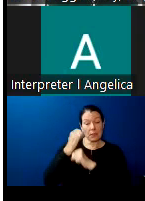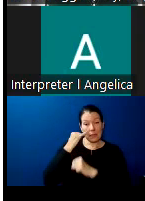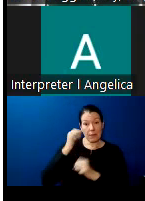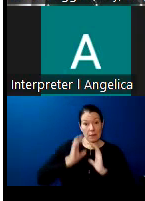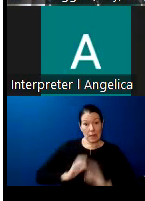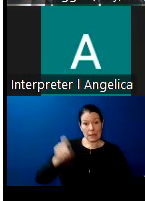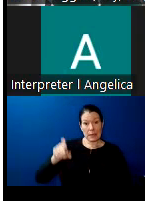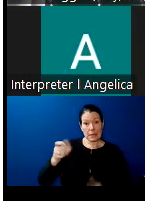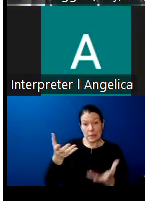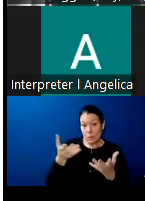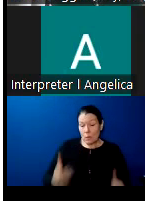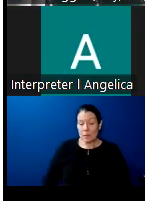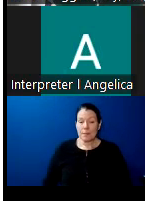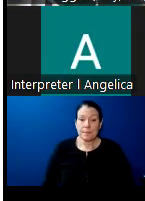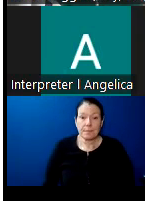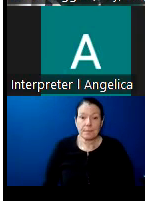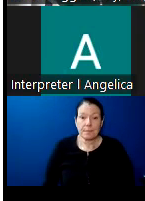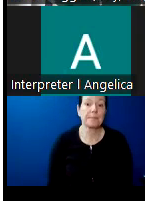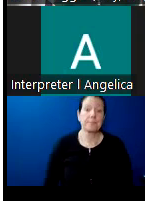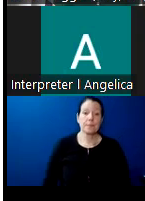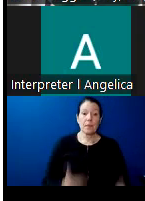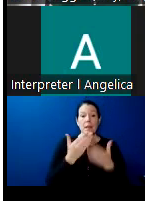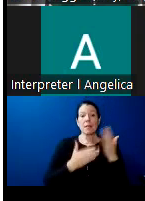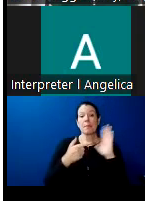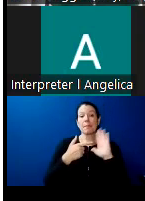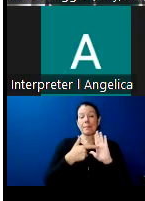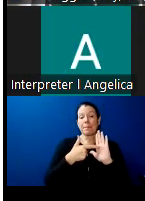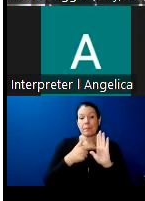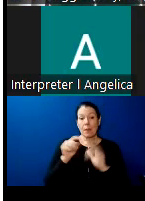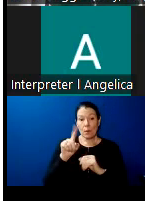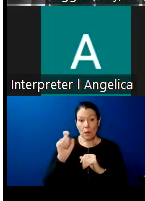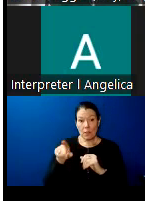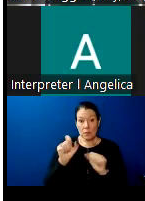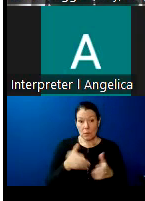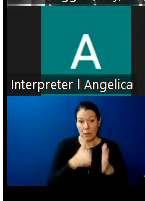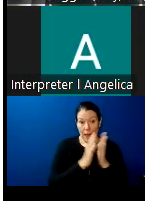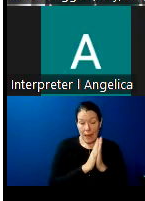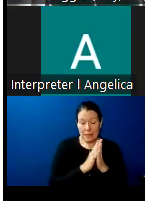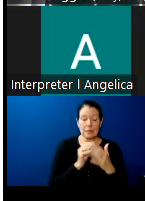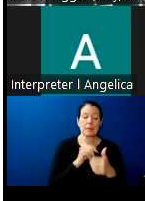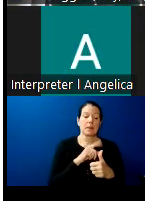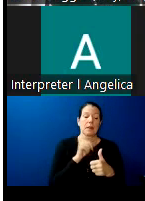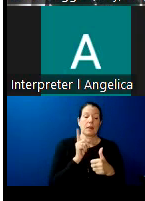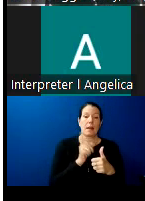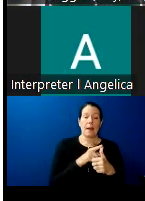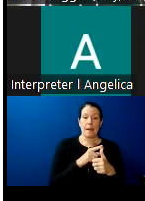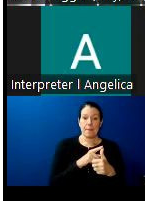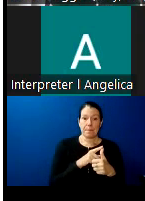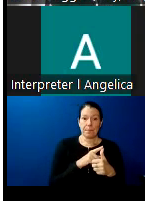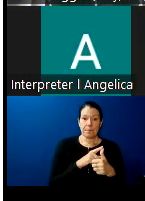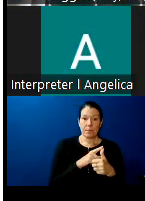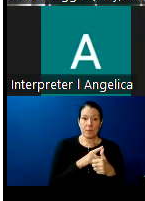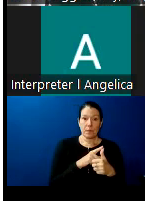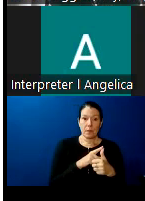for. Some examples of questions that we can ask in this stage is, what